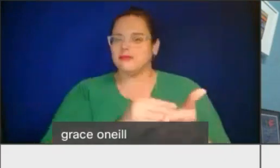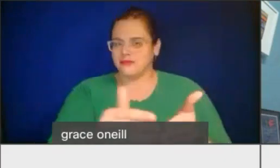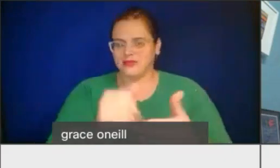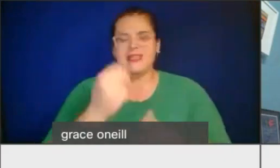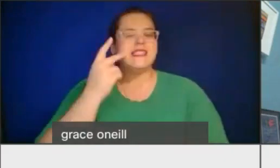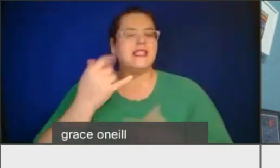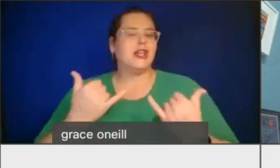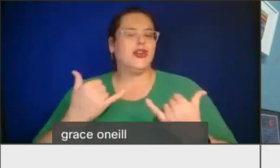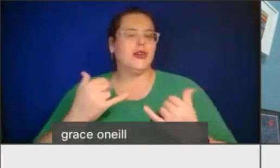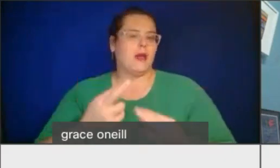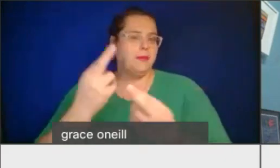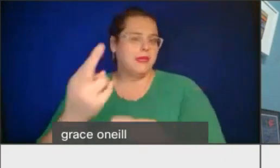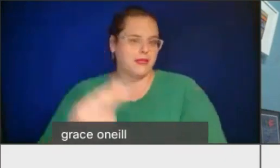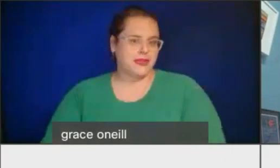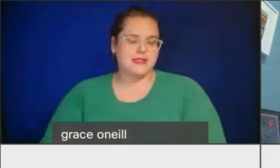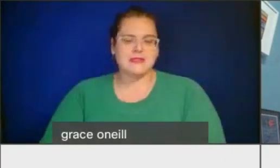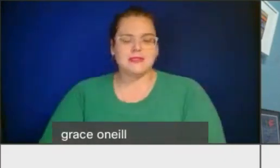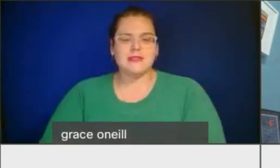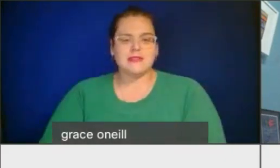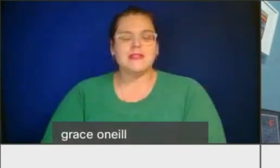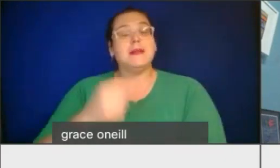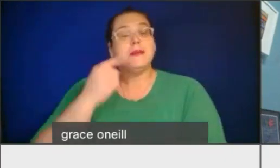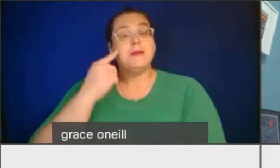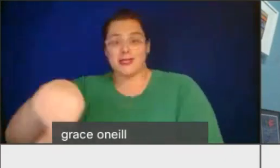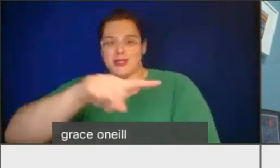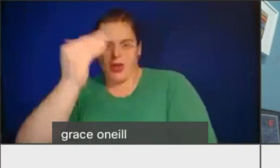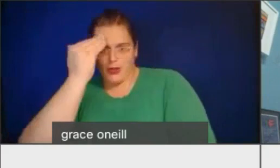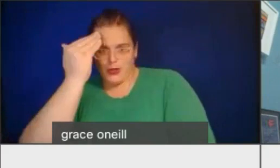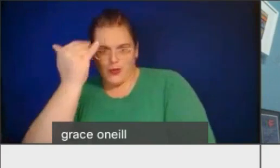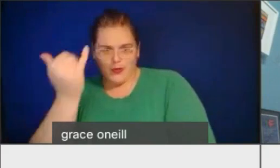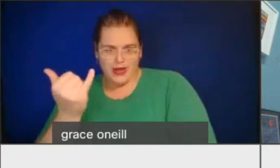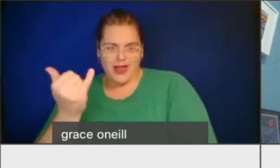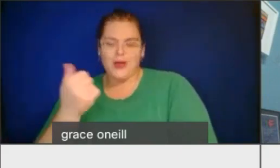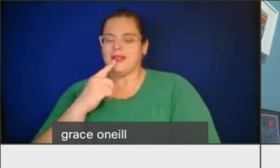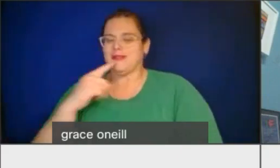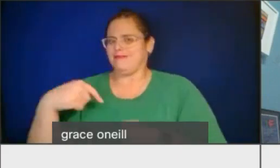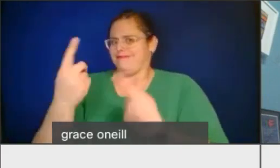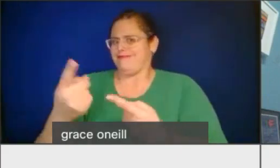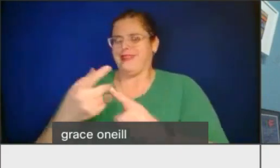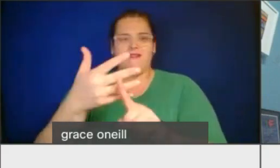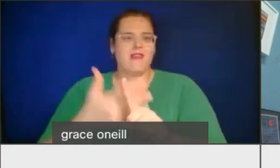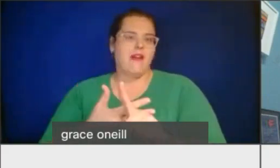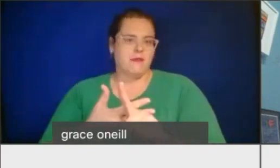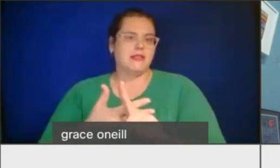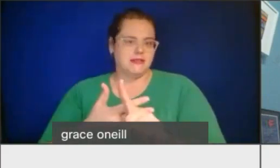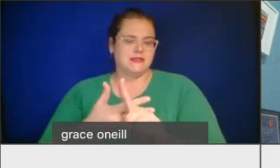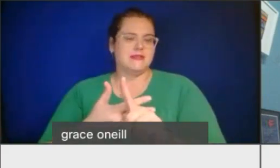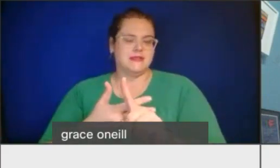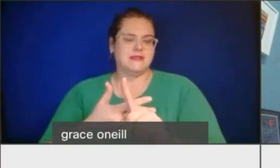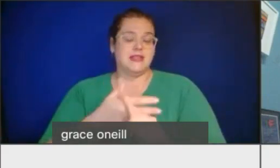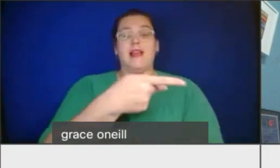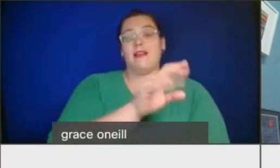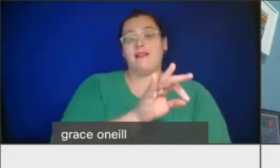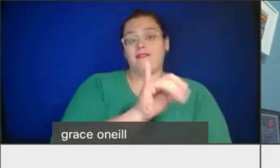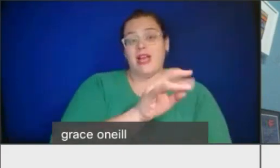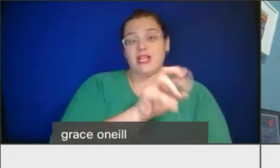are, because it is now, as you may know, 5 months since your last Pfizer vaccine